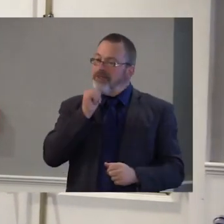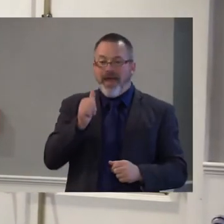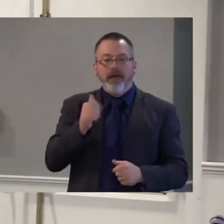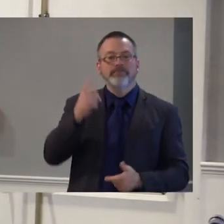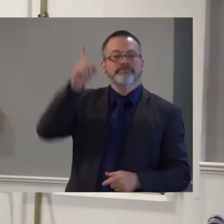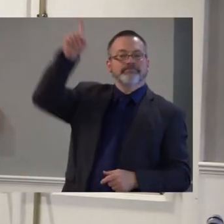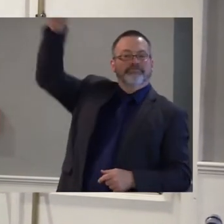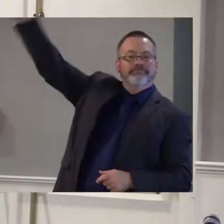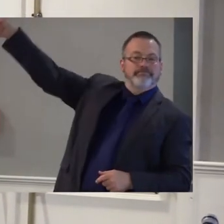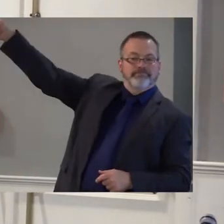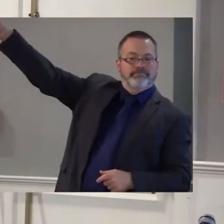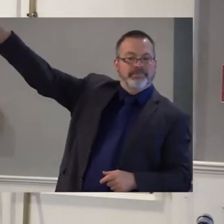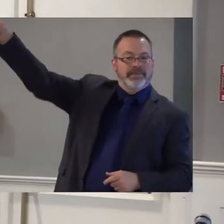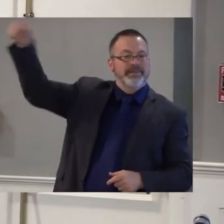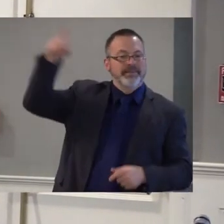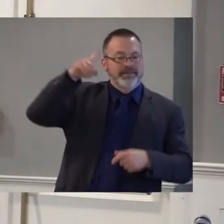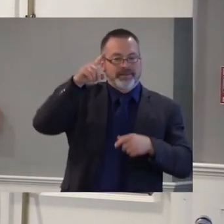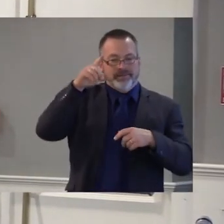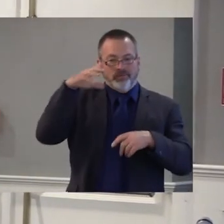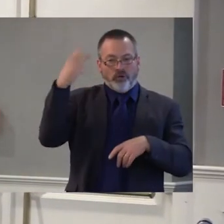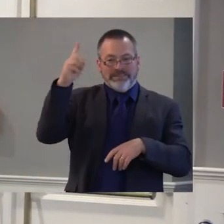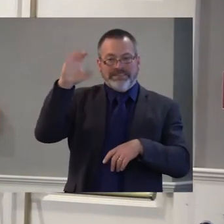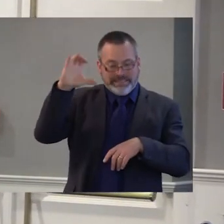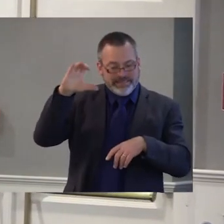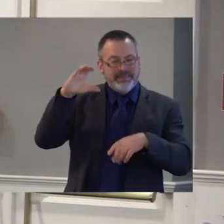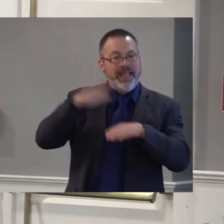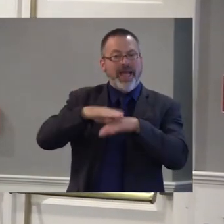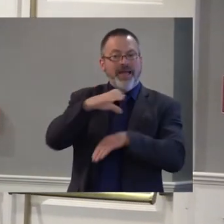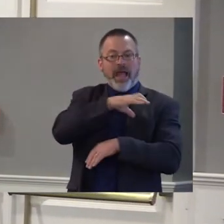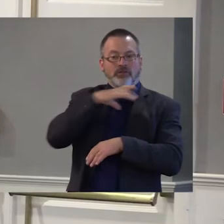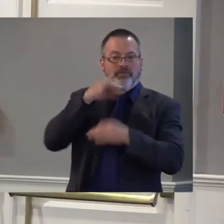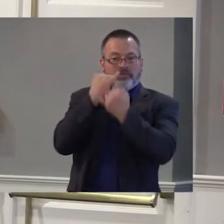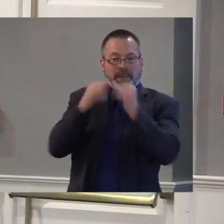Independent Living Conference. And her name is Hannah Gallivan.